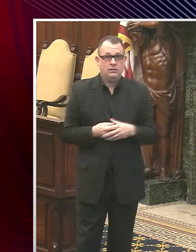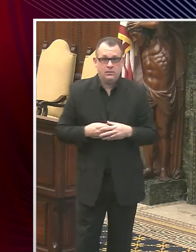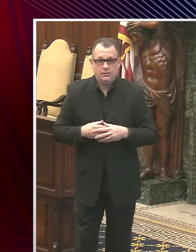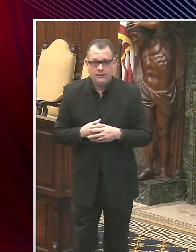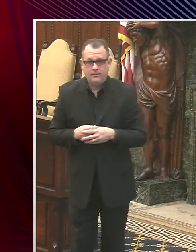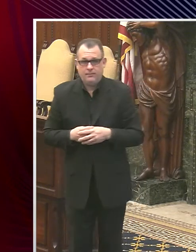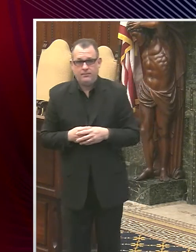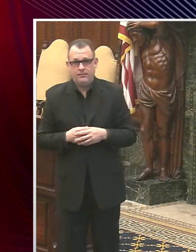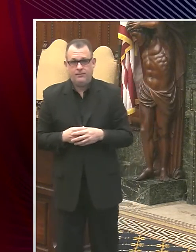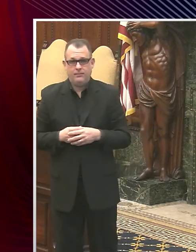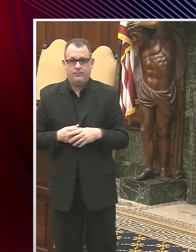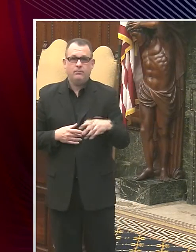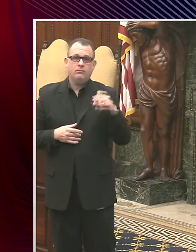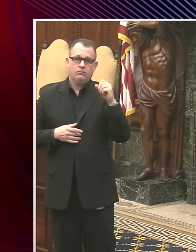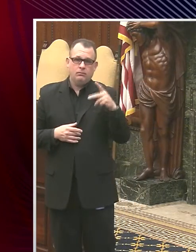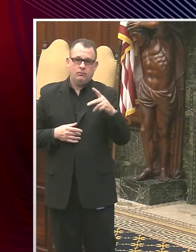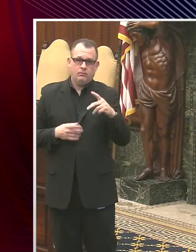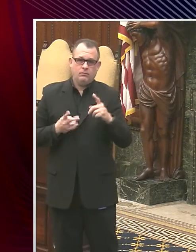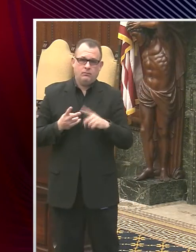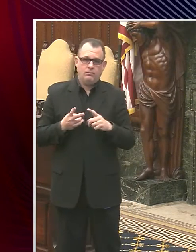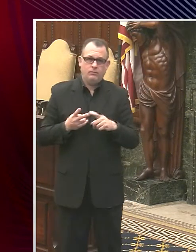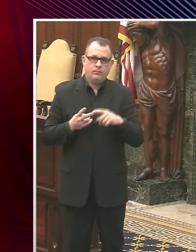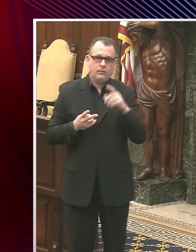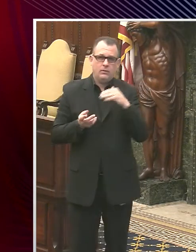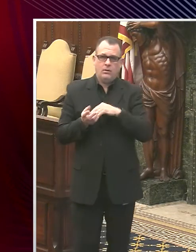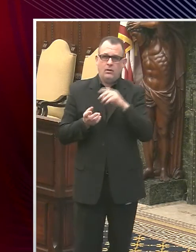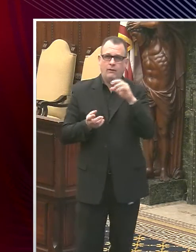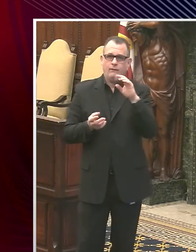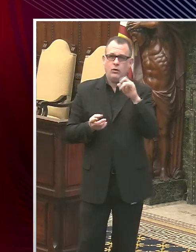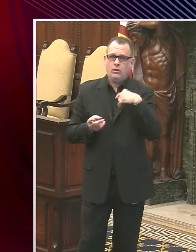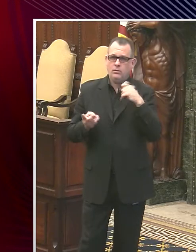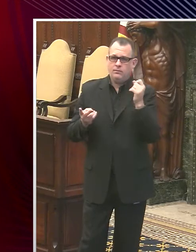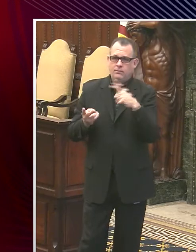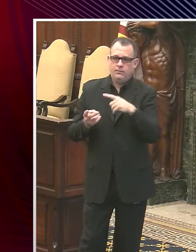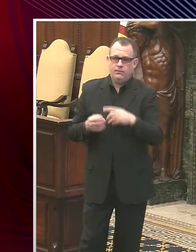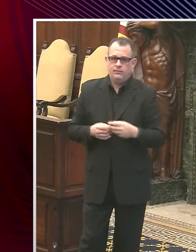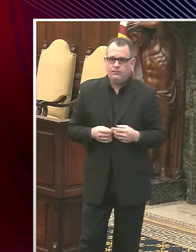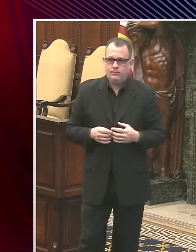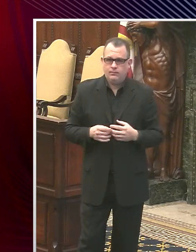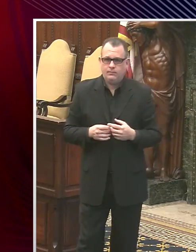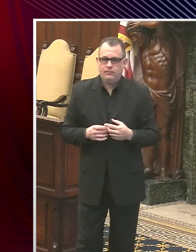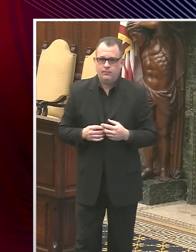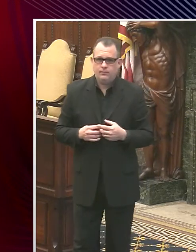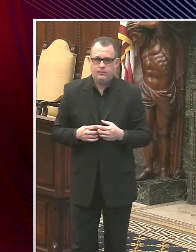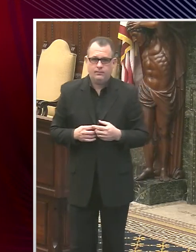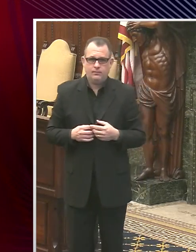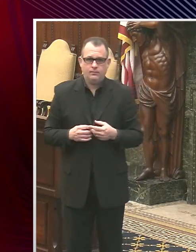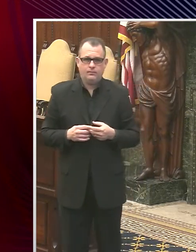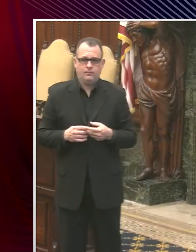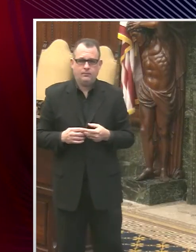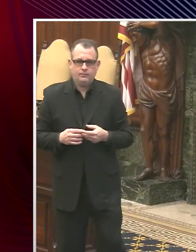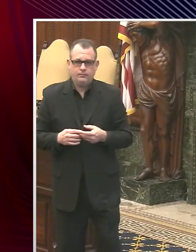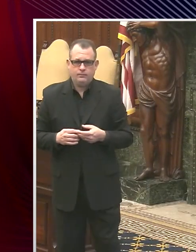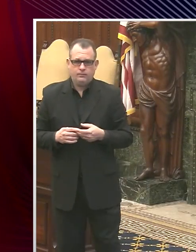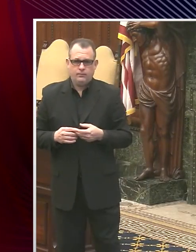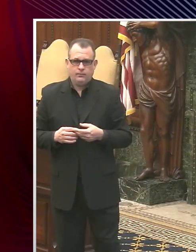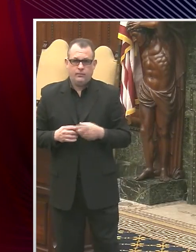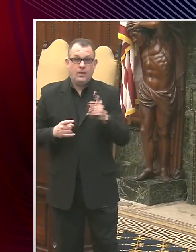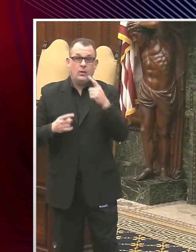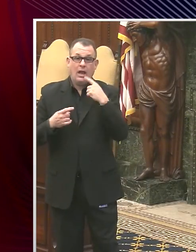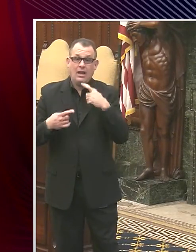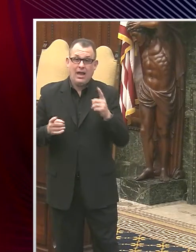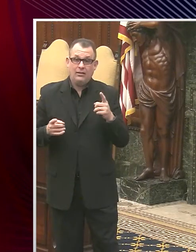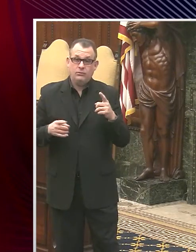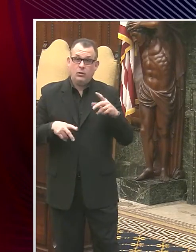Okay. And then I have a couple questions for Dr. Farley. I'm wondering, is simply announcing these